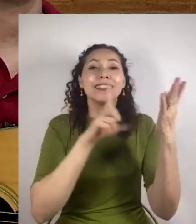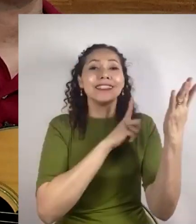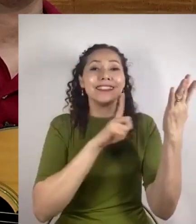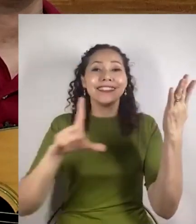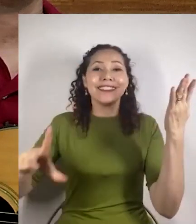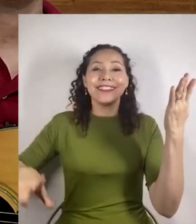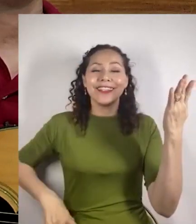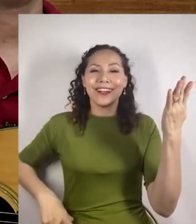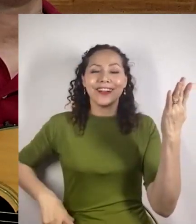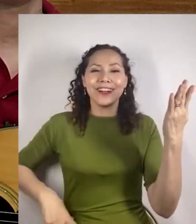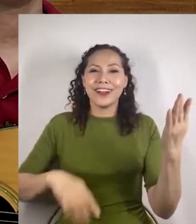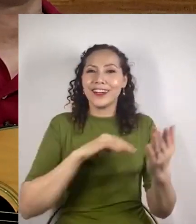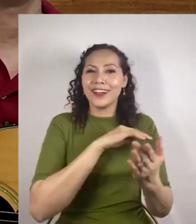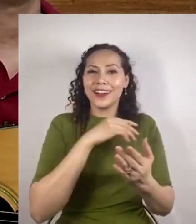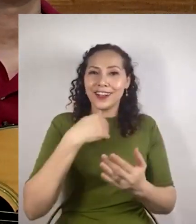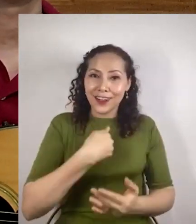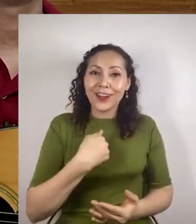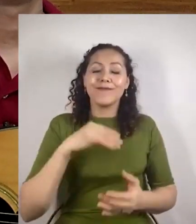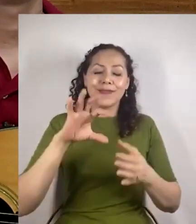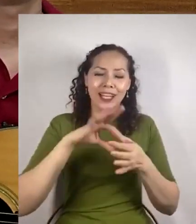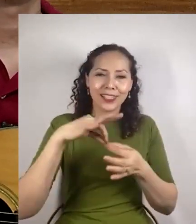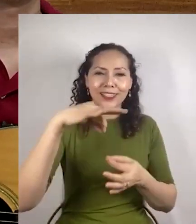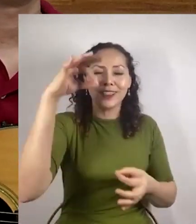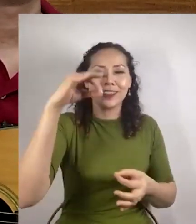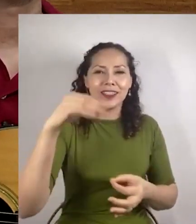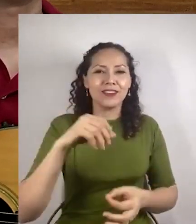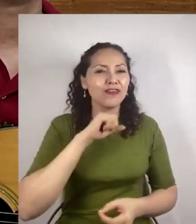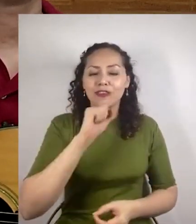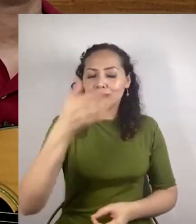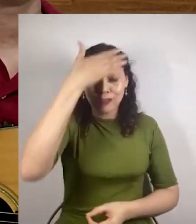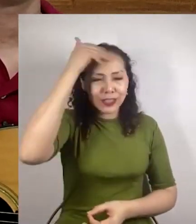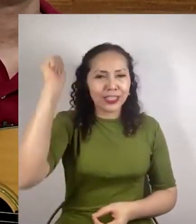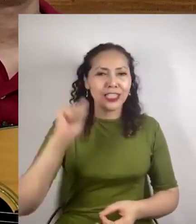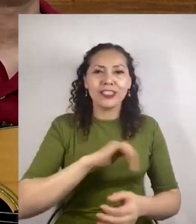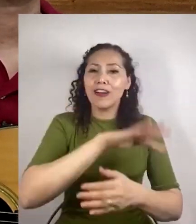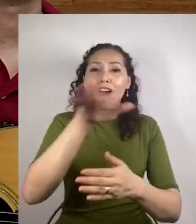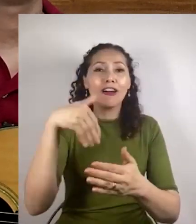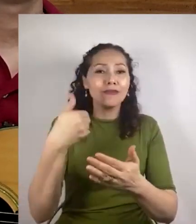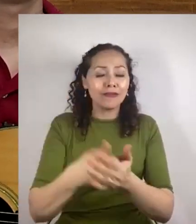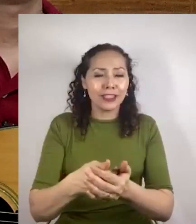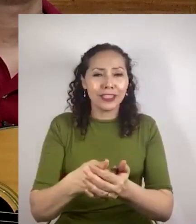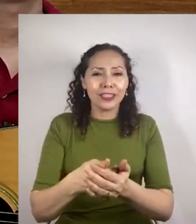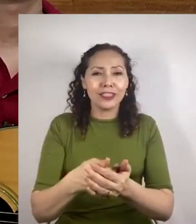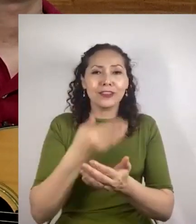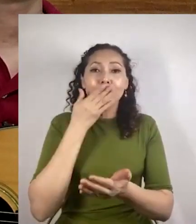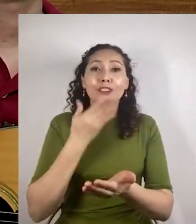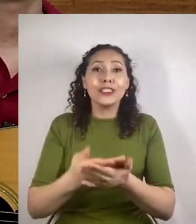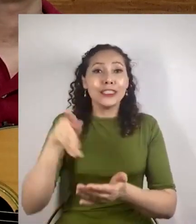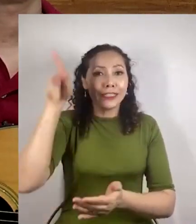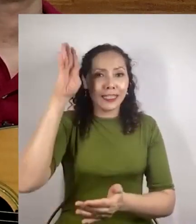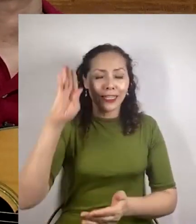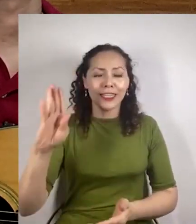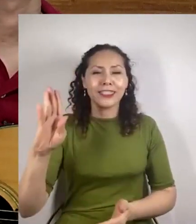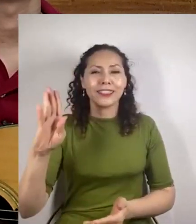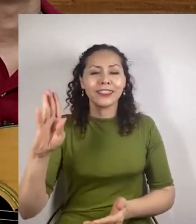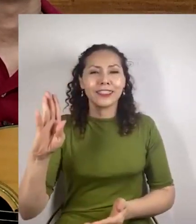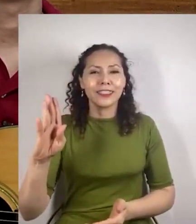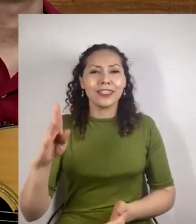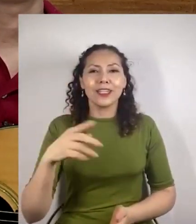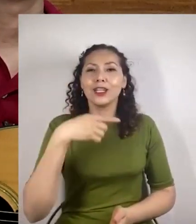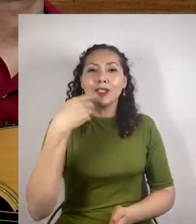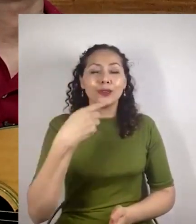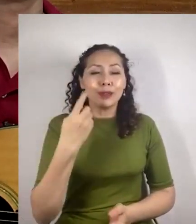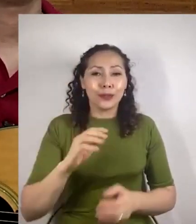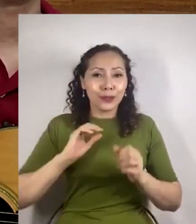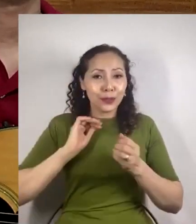and forget not all His benefits, who forgives all your iniquities, who heals all your diseases,